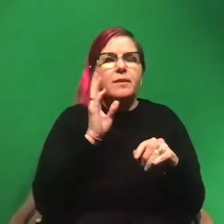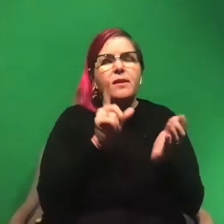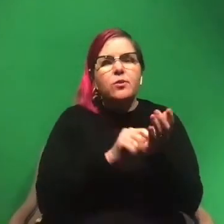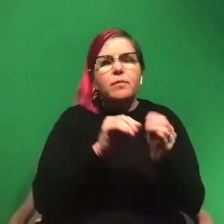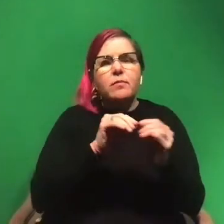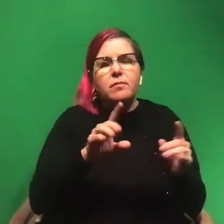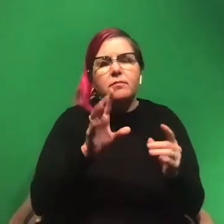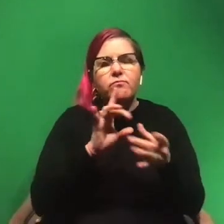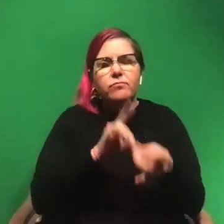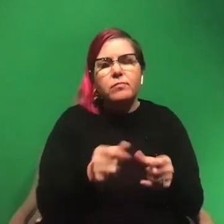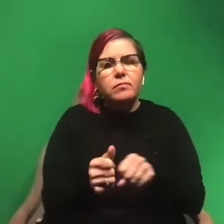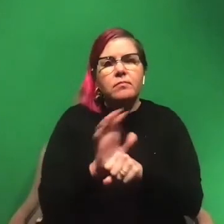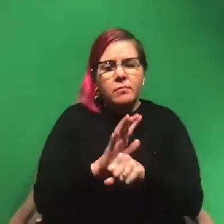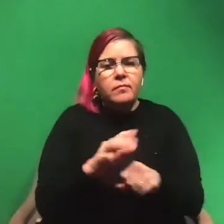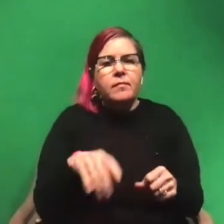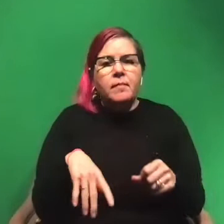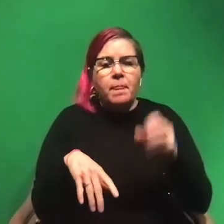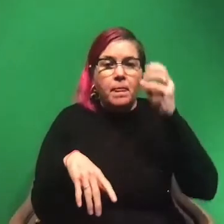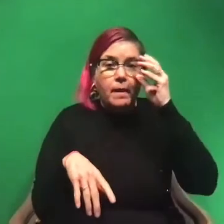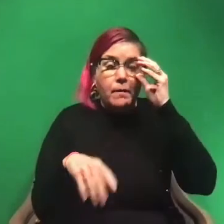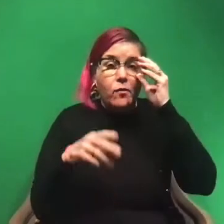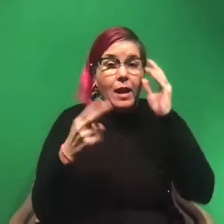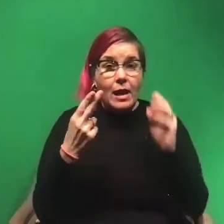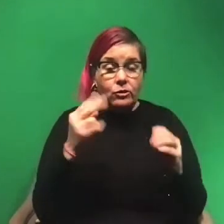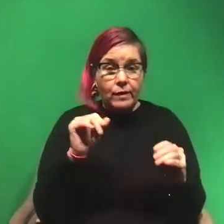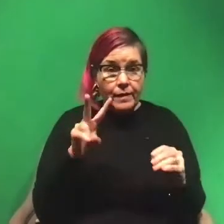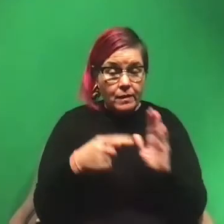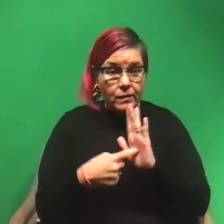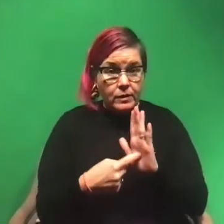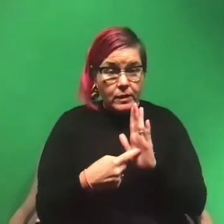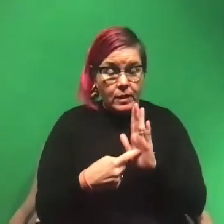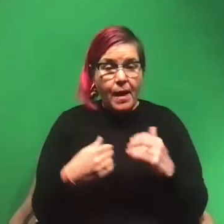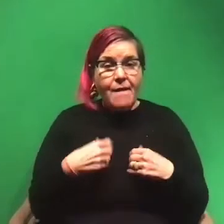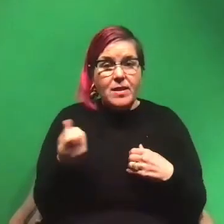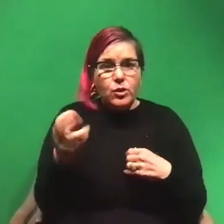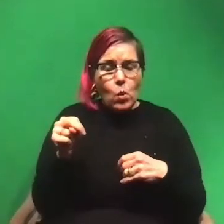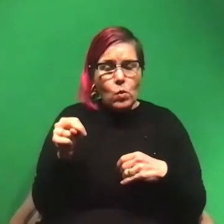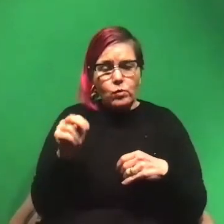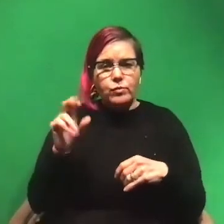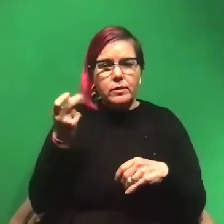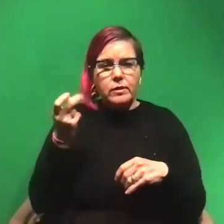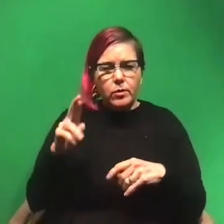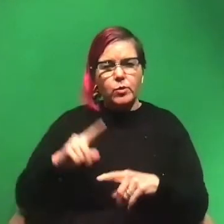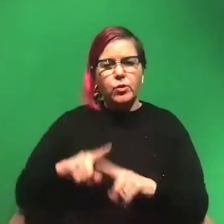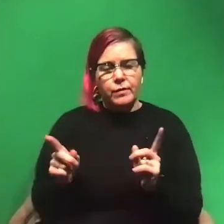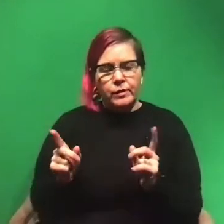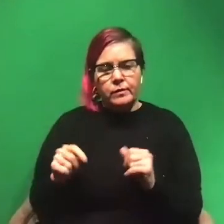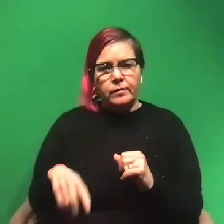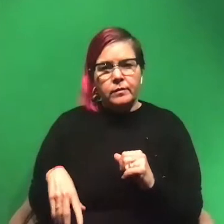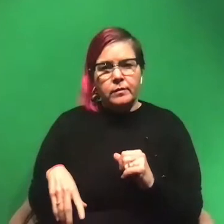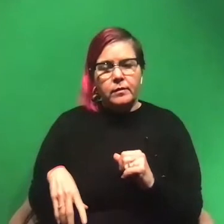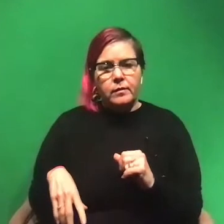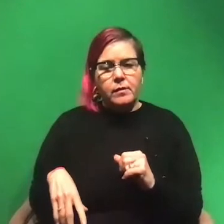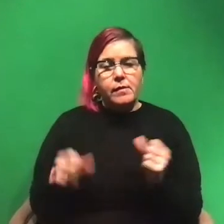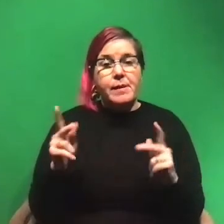too. In the case of HIV, it has its own receptors, which are different. And maybe people